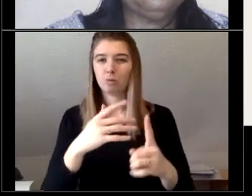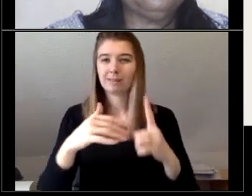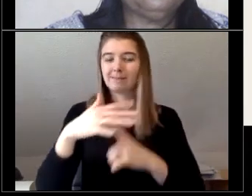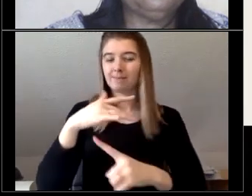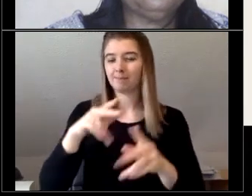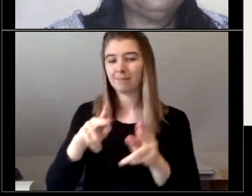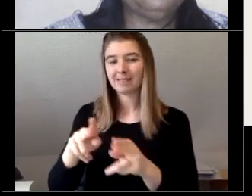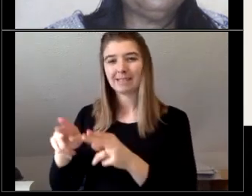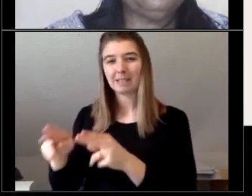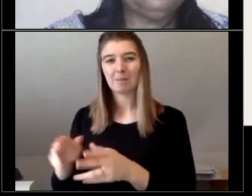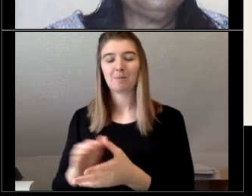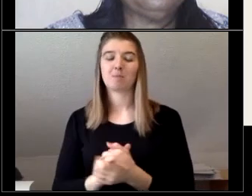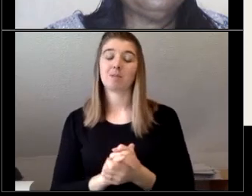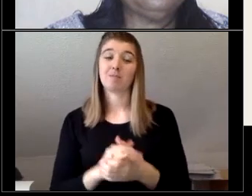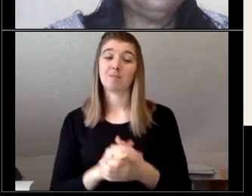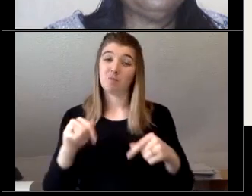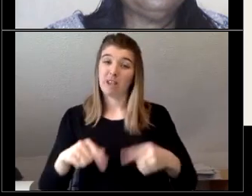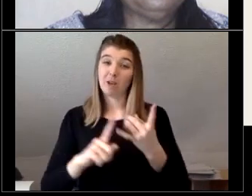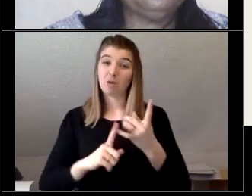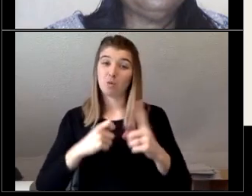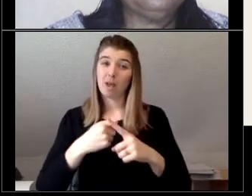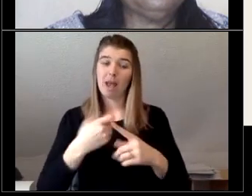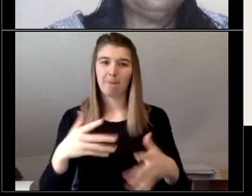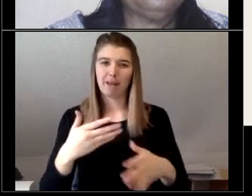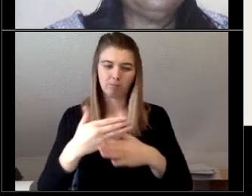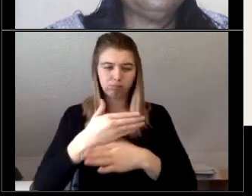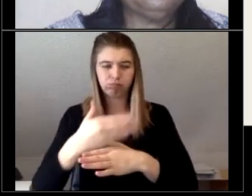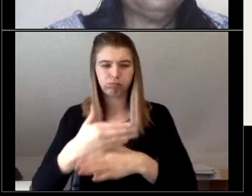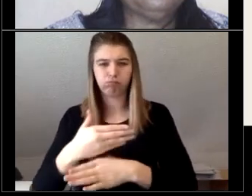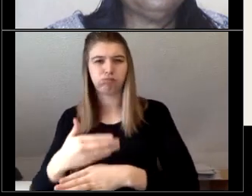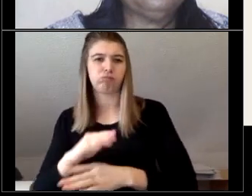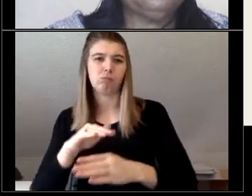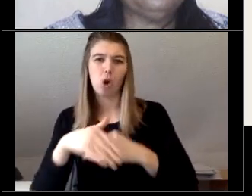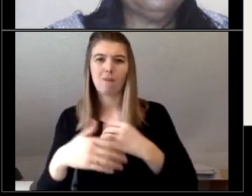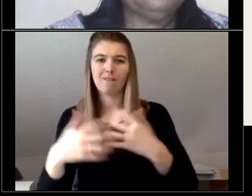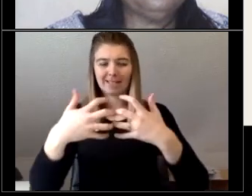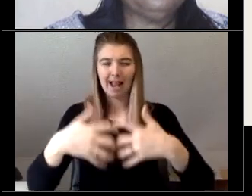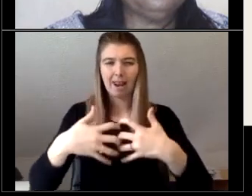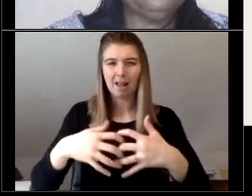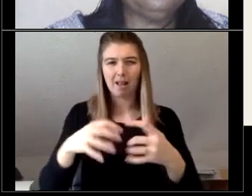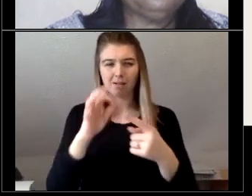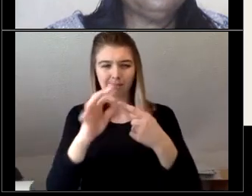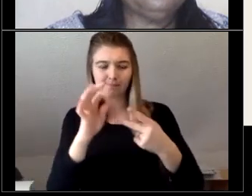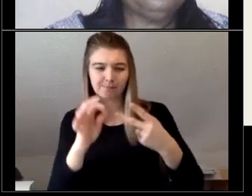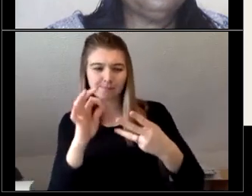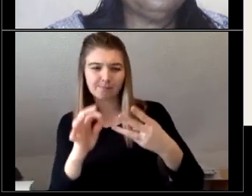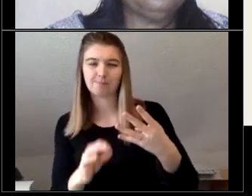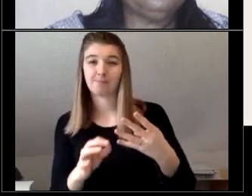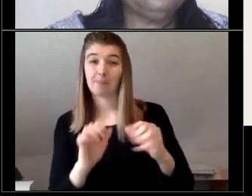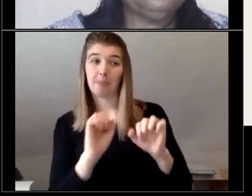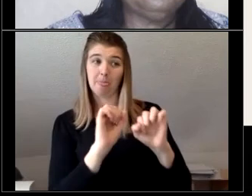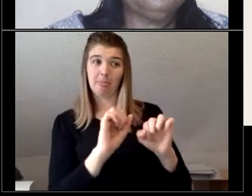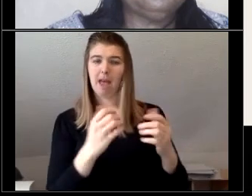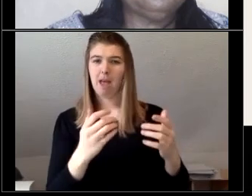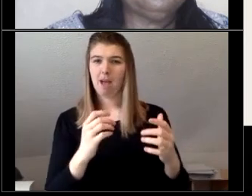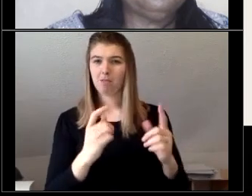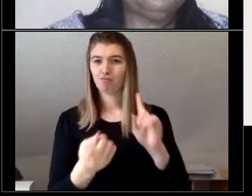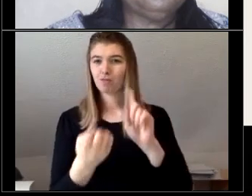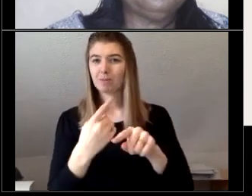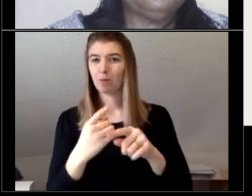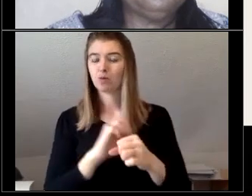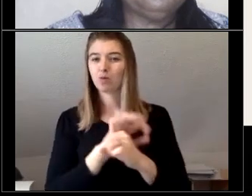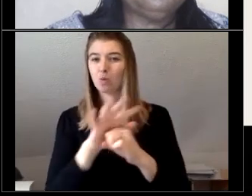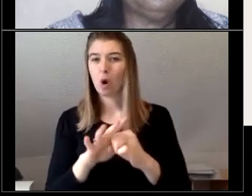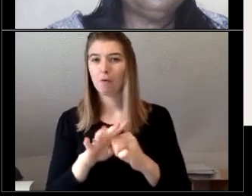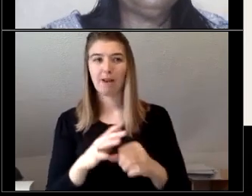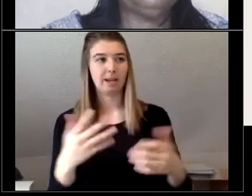on career development for technicians across the country. They've been absolutely at the heart of the success of our response to COVID. And so it's not just your